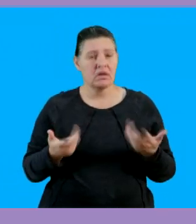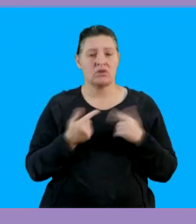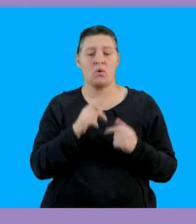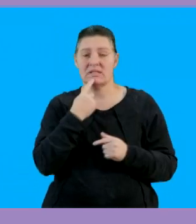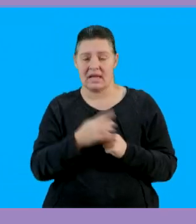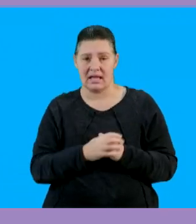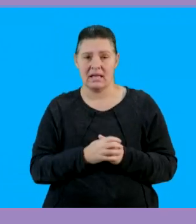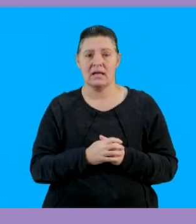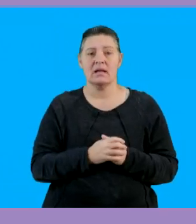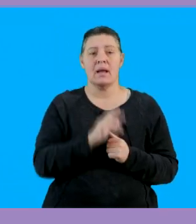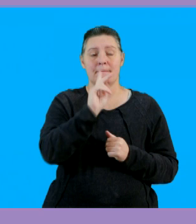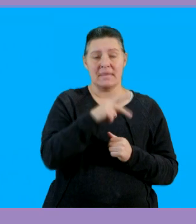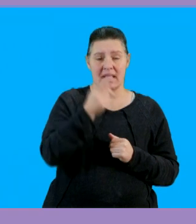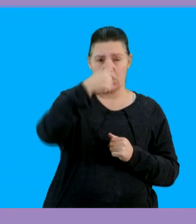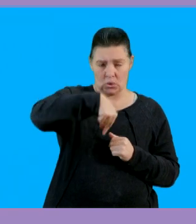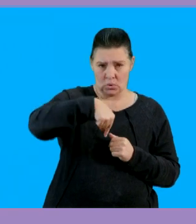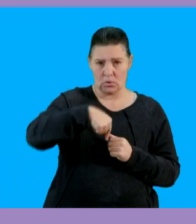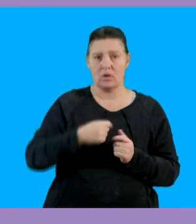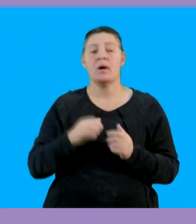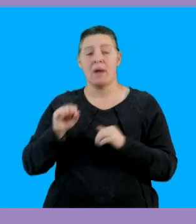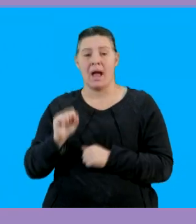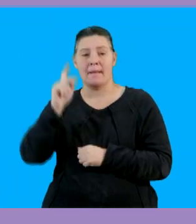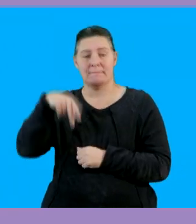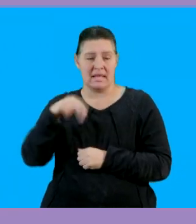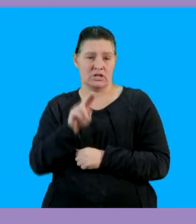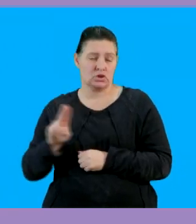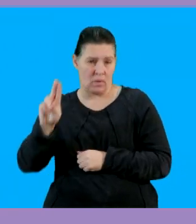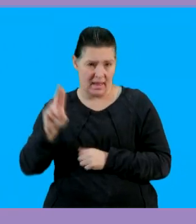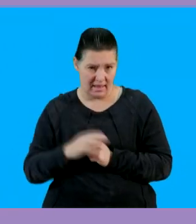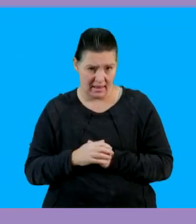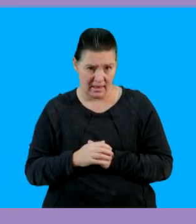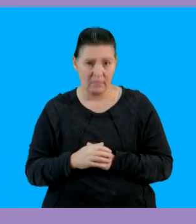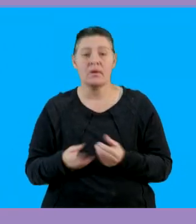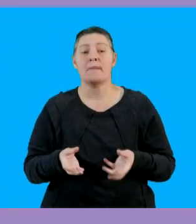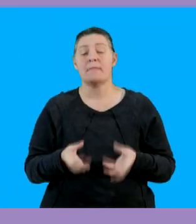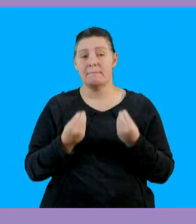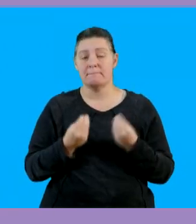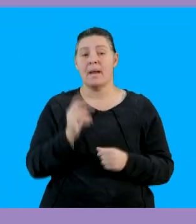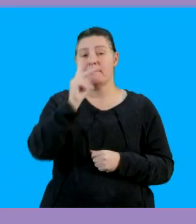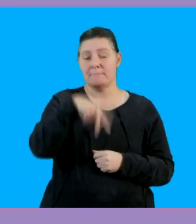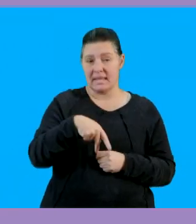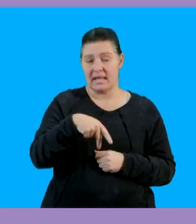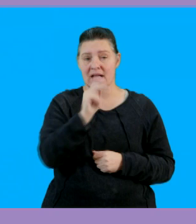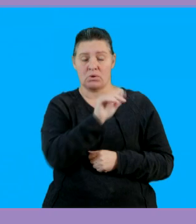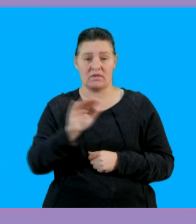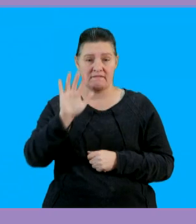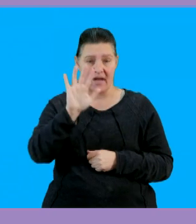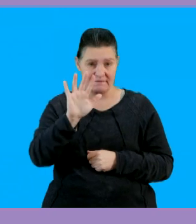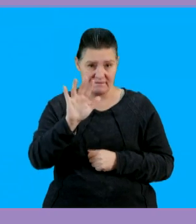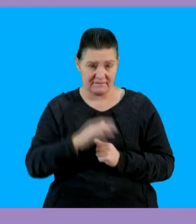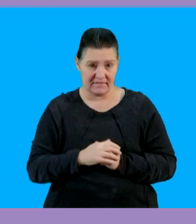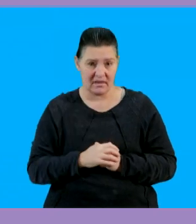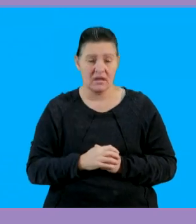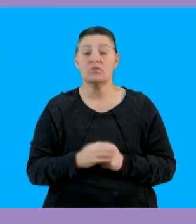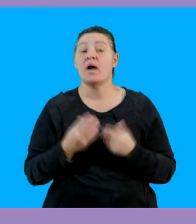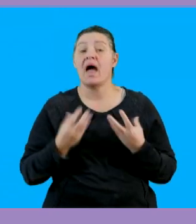that means we are going to say p cubed multiplied by p squared. That is going to give us p exponent 5.